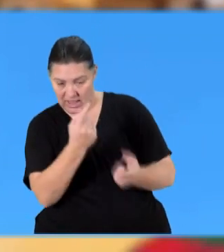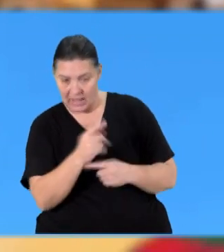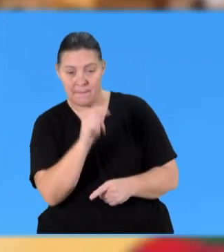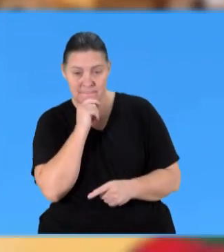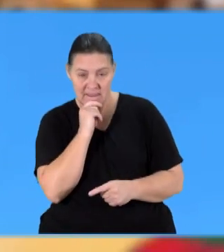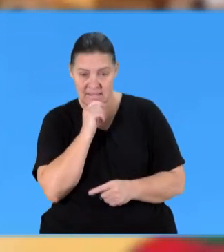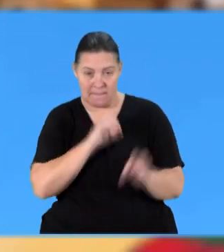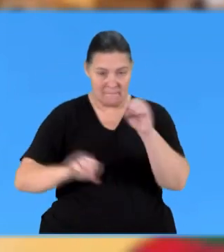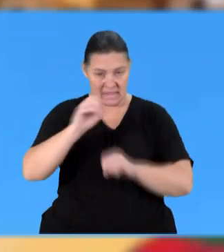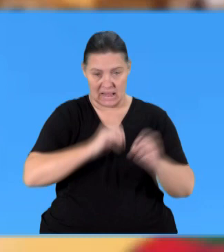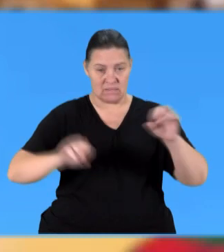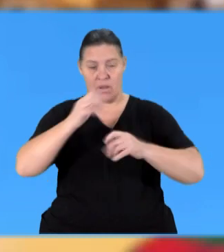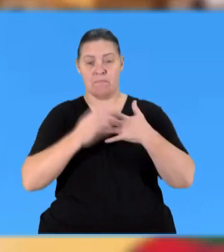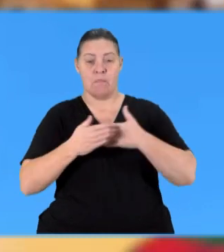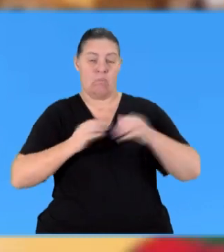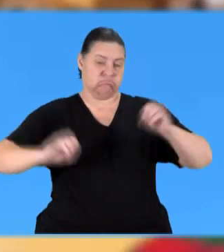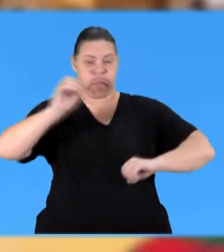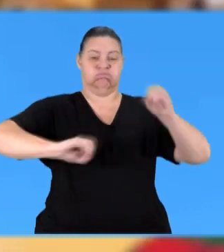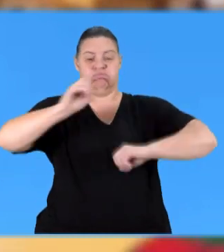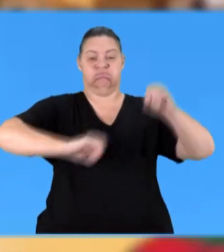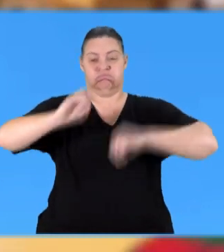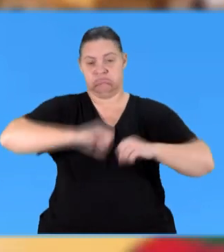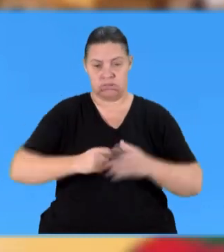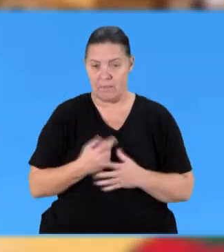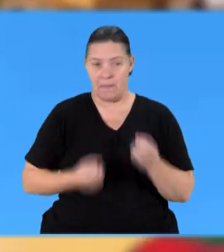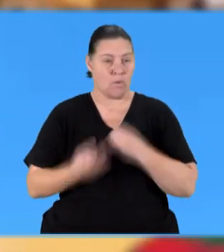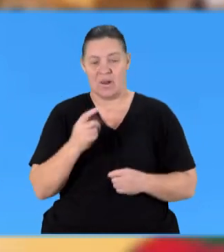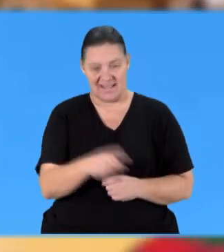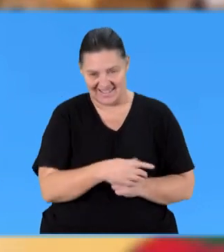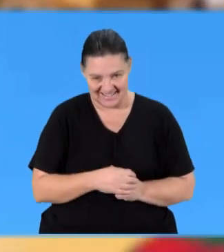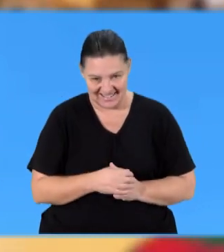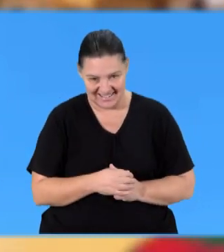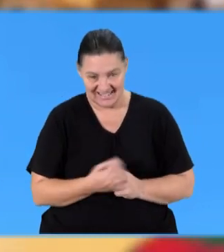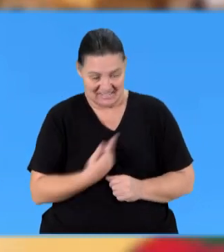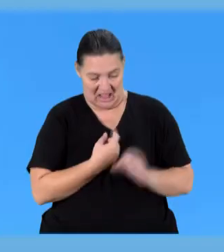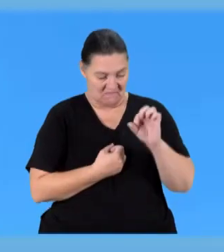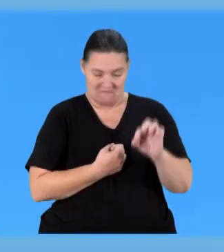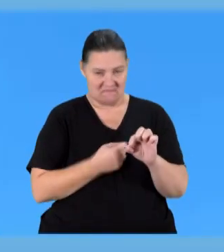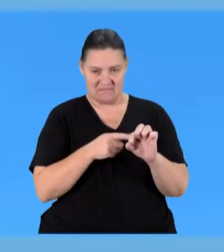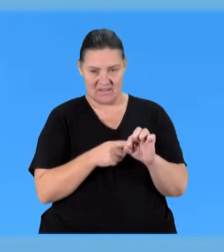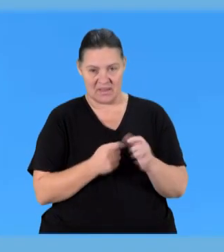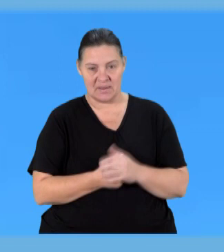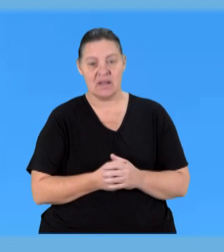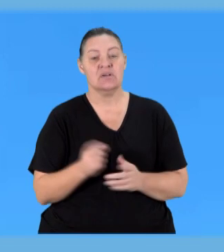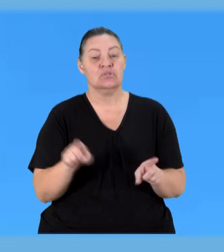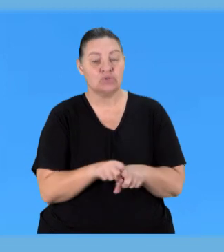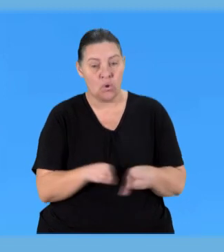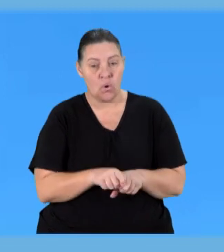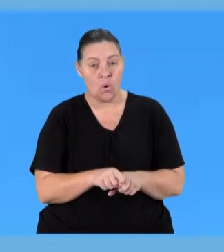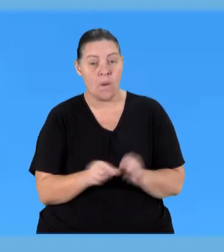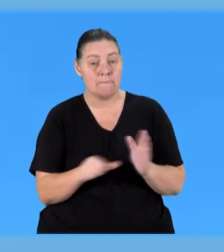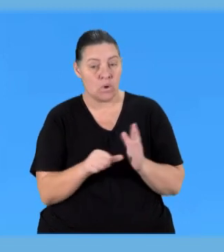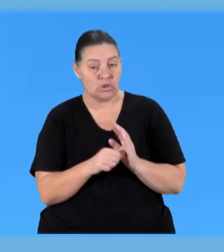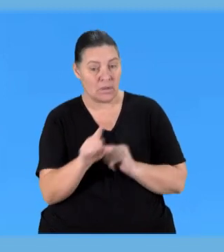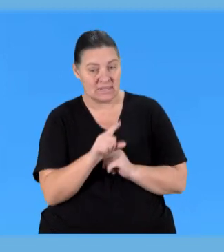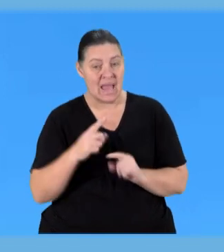is basically the particles moving around more vigorously. They are not boiling. And what's also important to remember